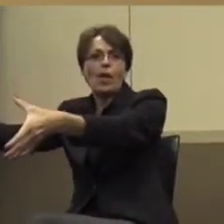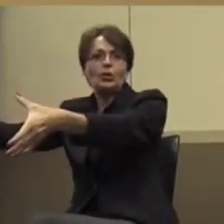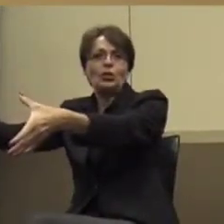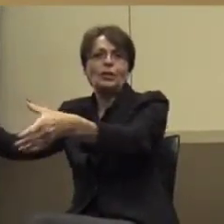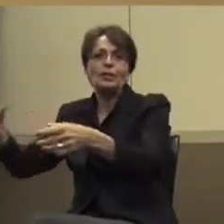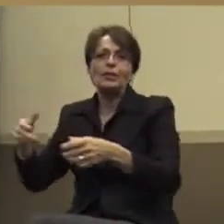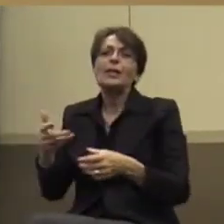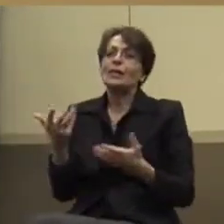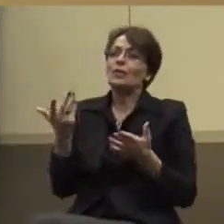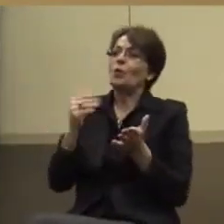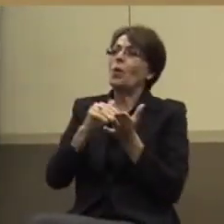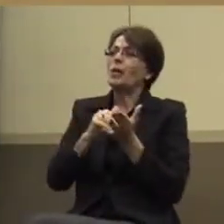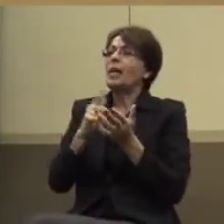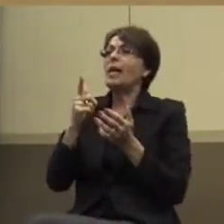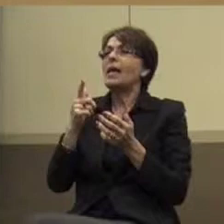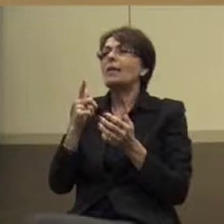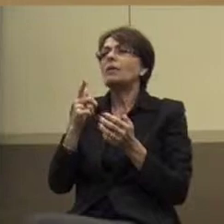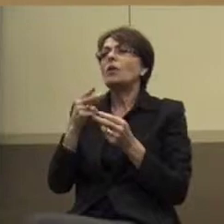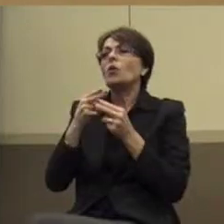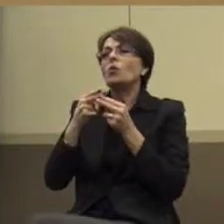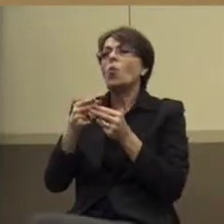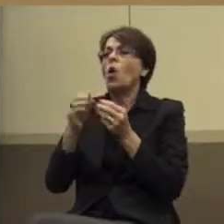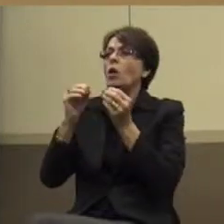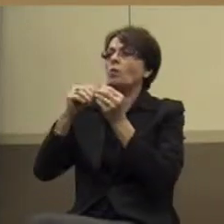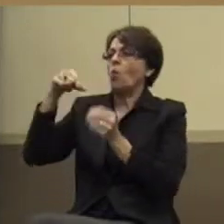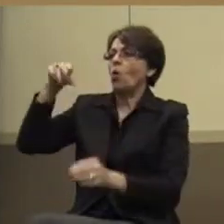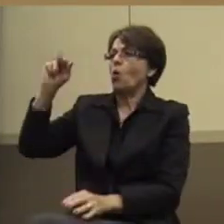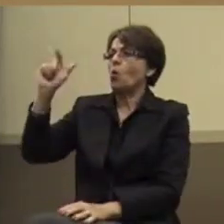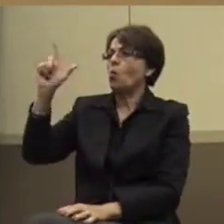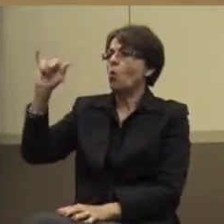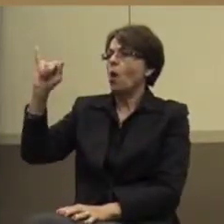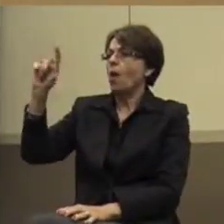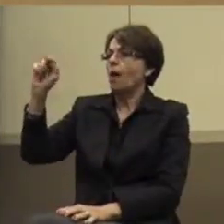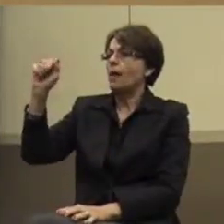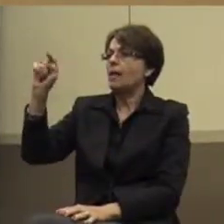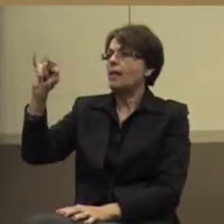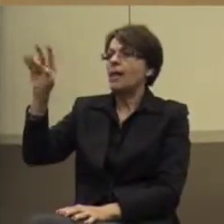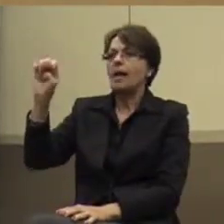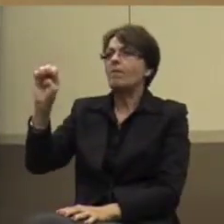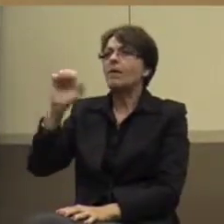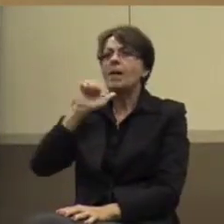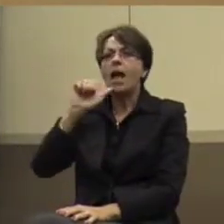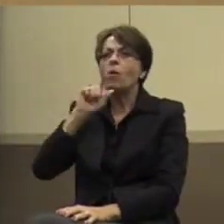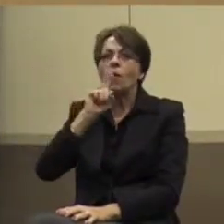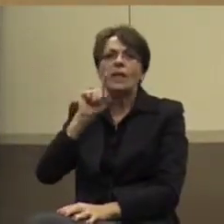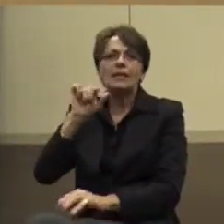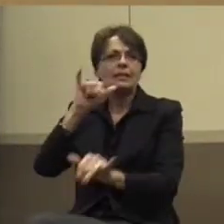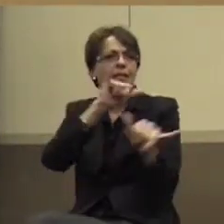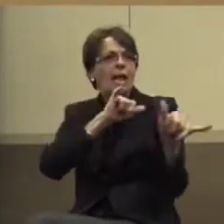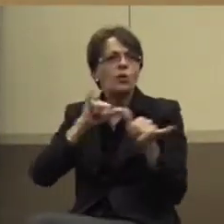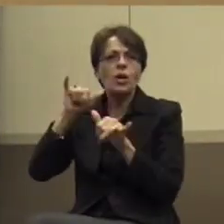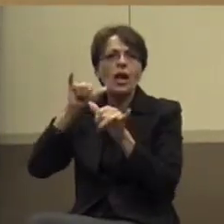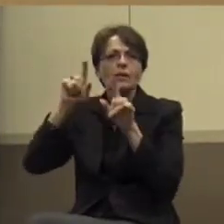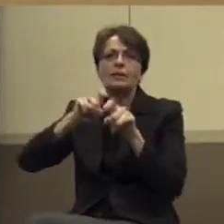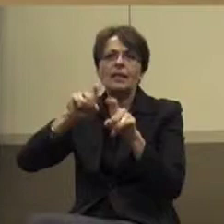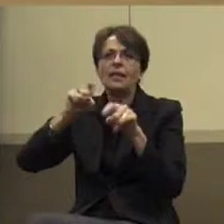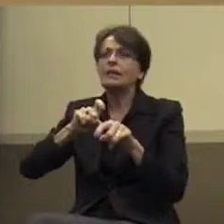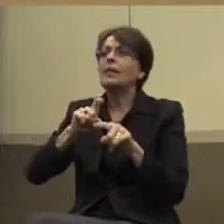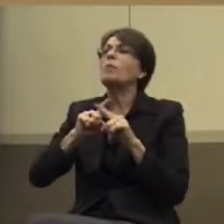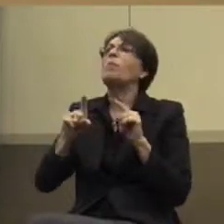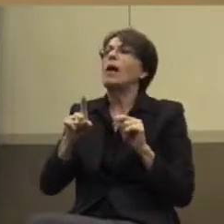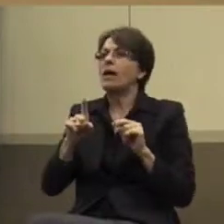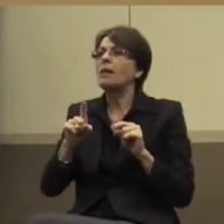So again, called more qualitative assessment, right? Not as much standardized testing, but very,